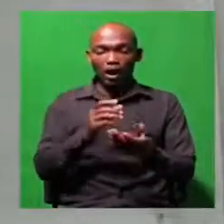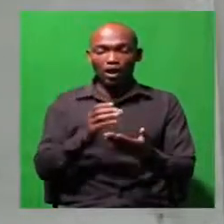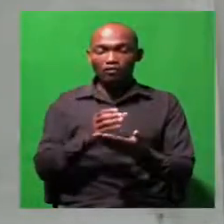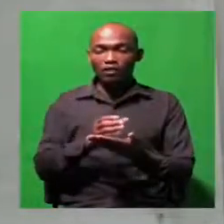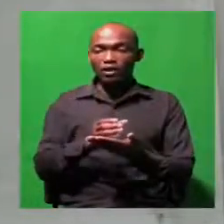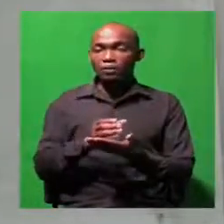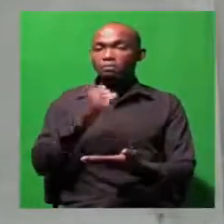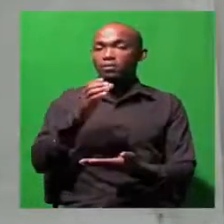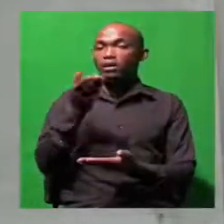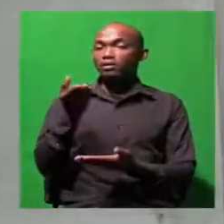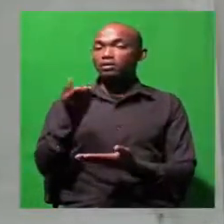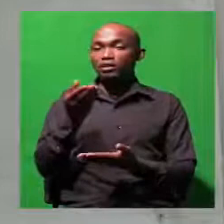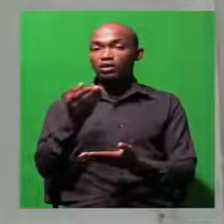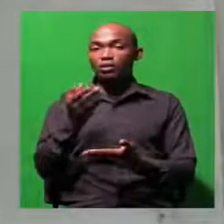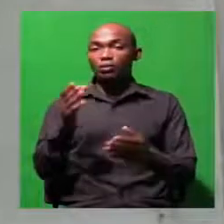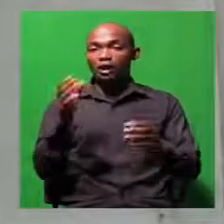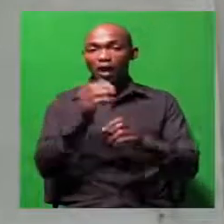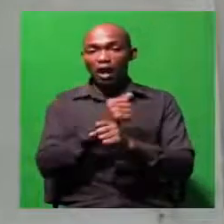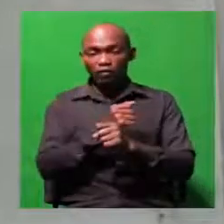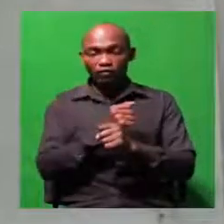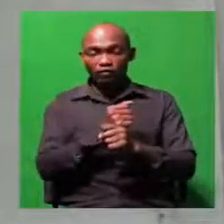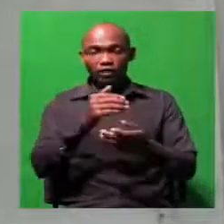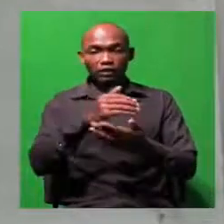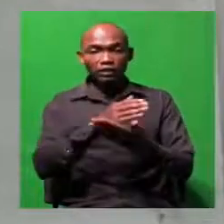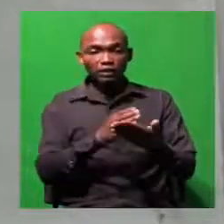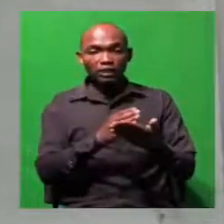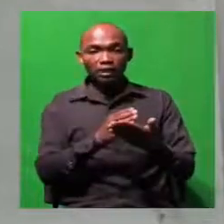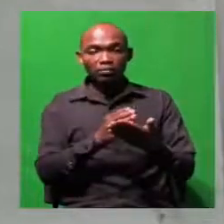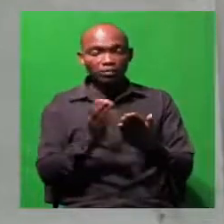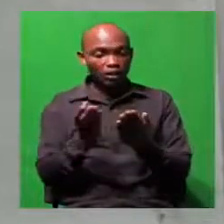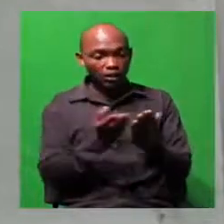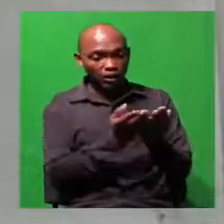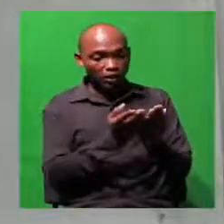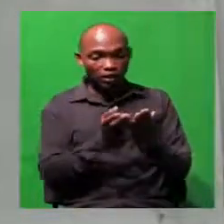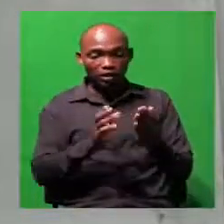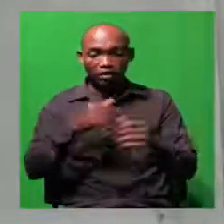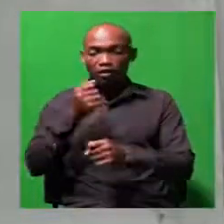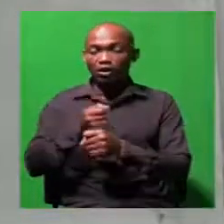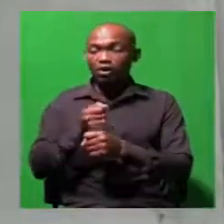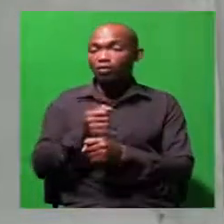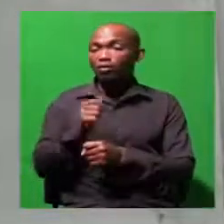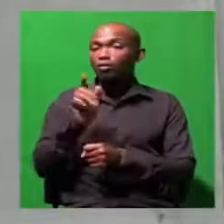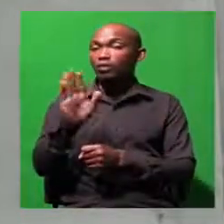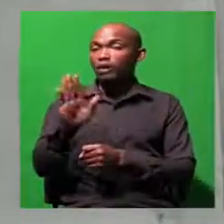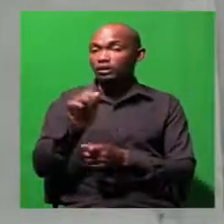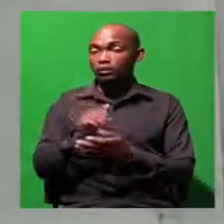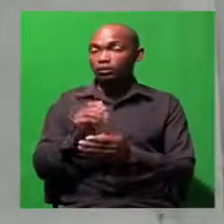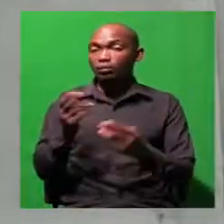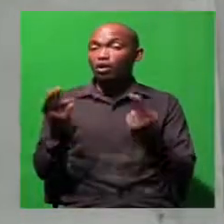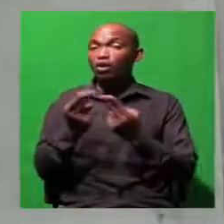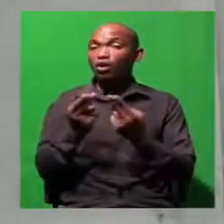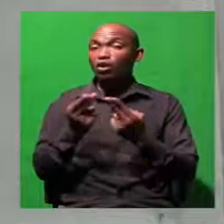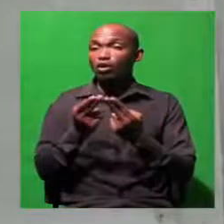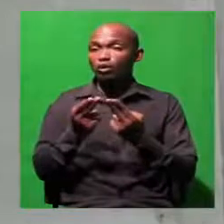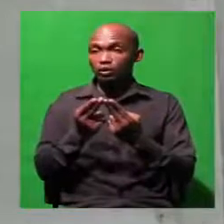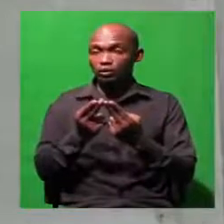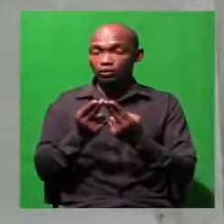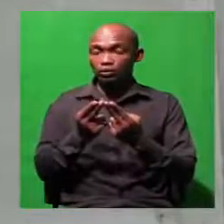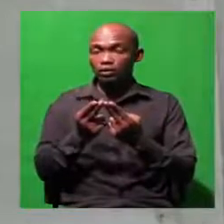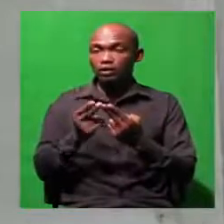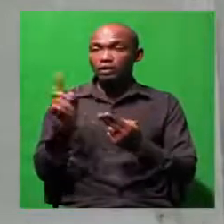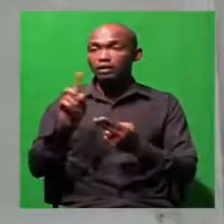So we have the beaker, we have some reading. We can do that.